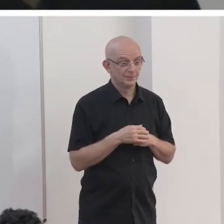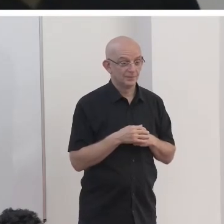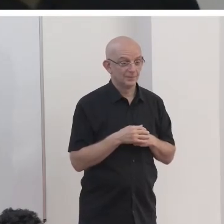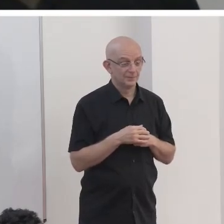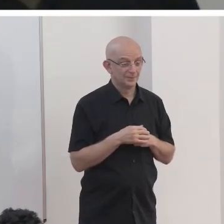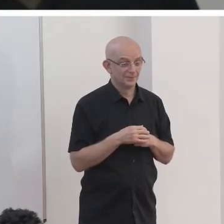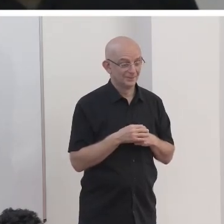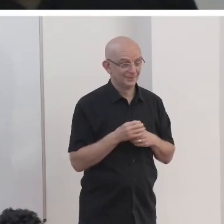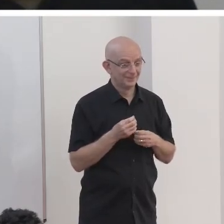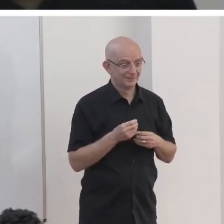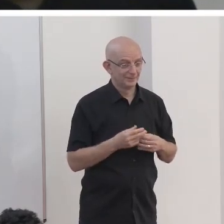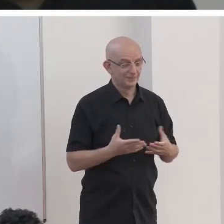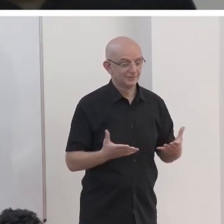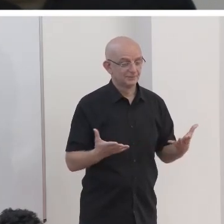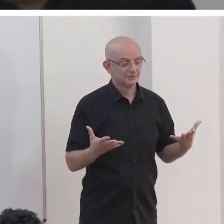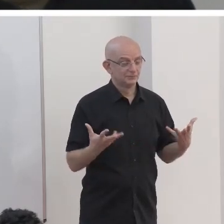out.